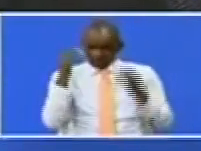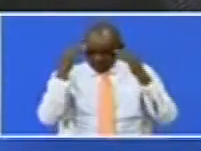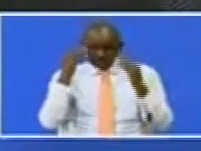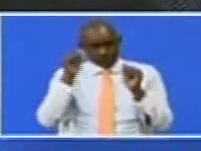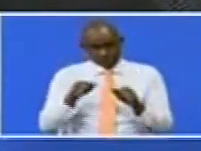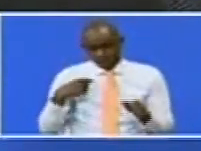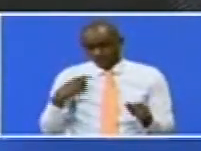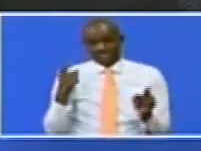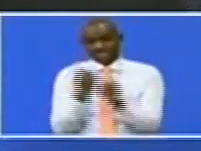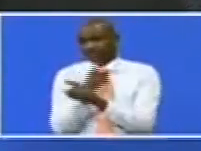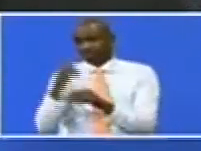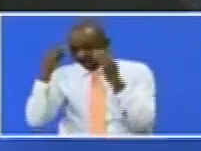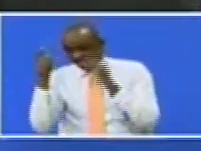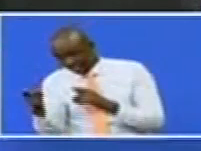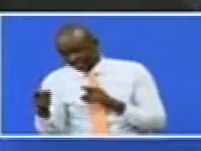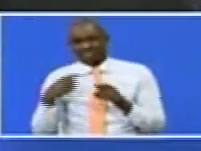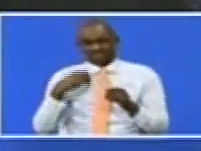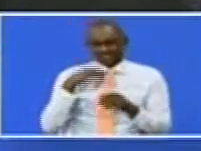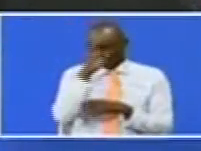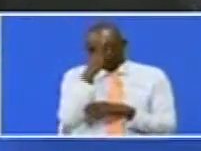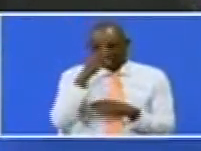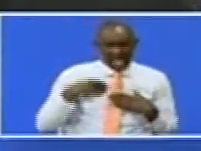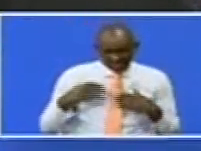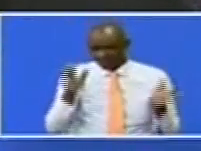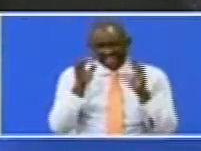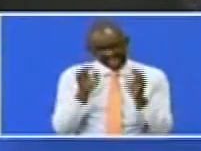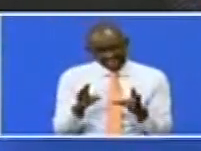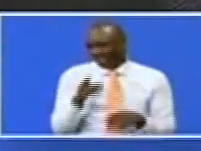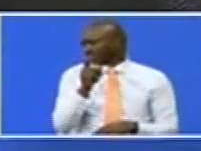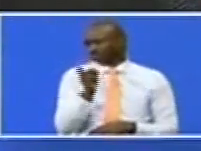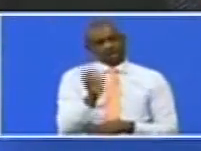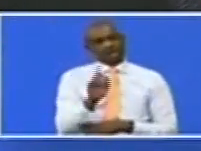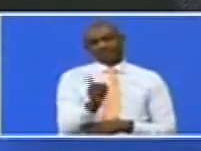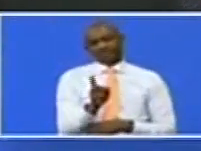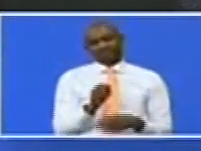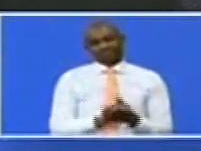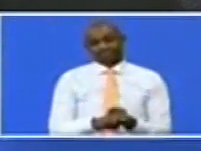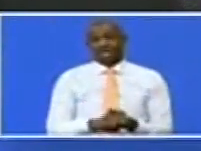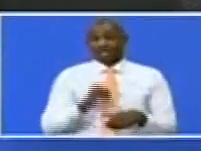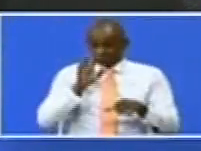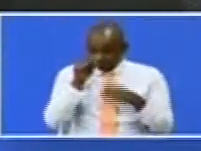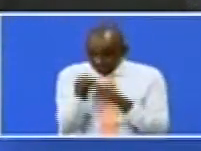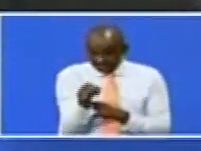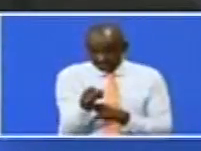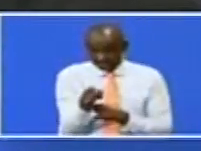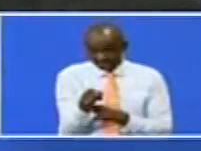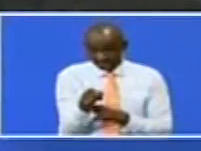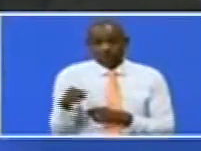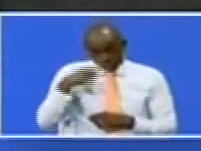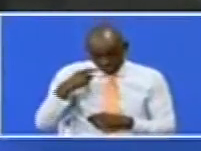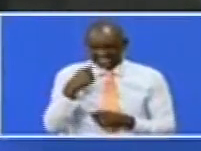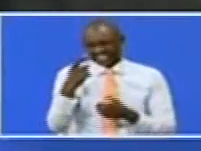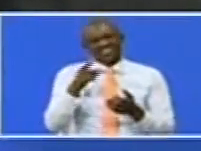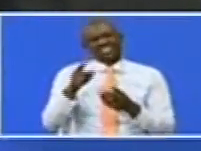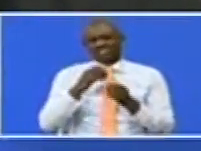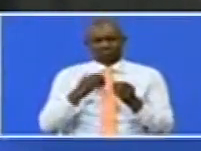or this court will not be impartial or fair or will be biased. In the result, we dismiss the notice